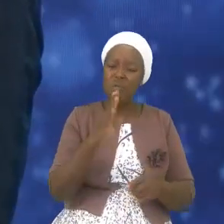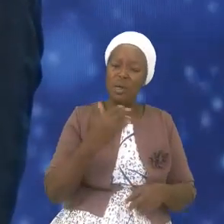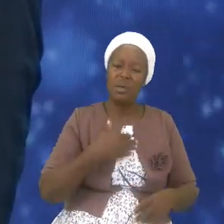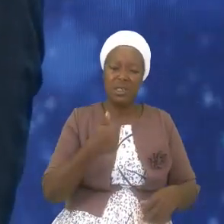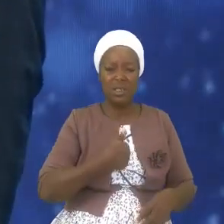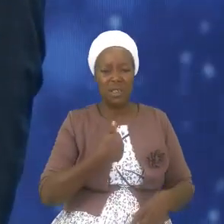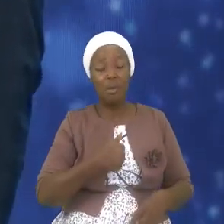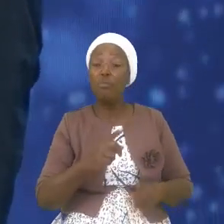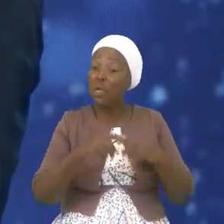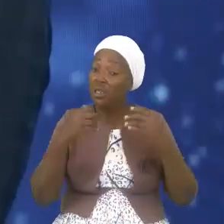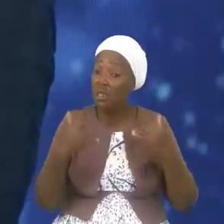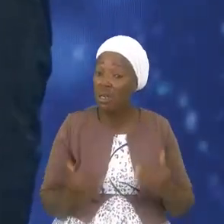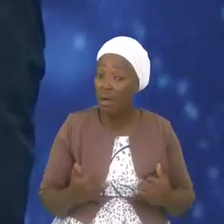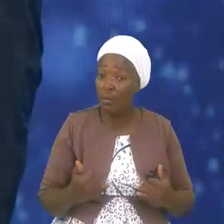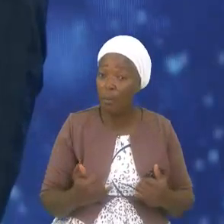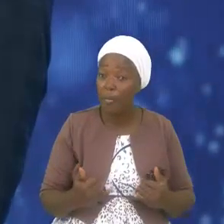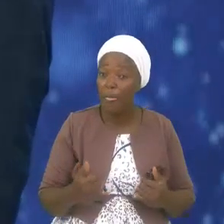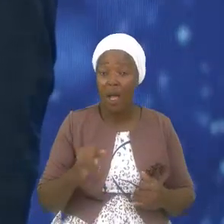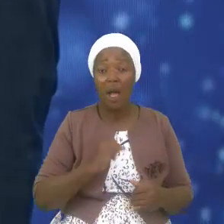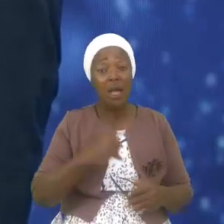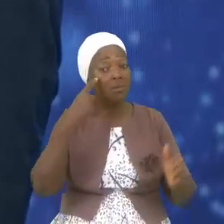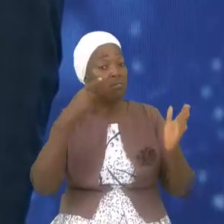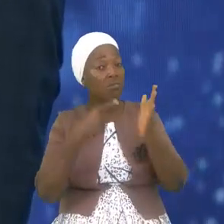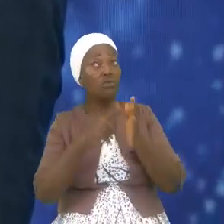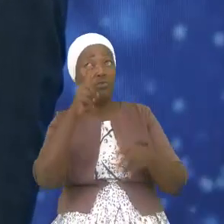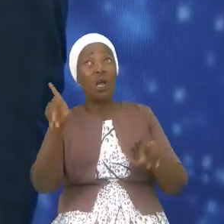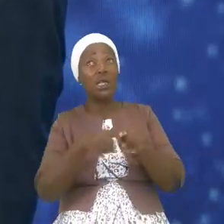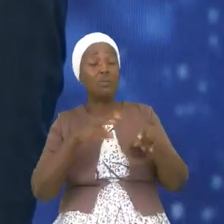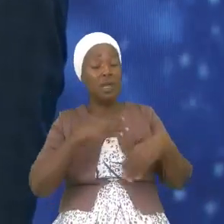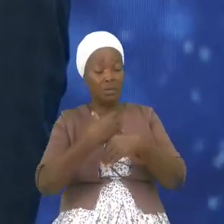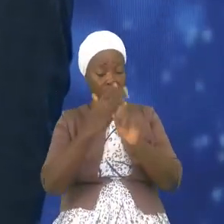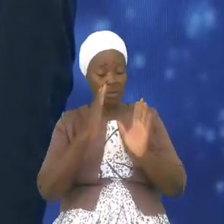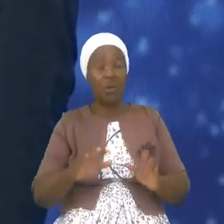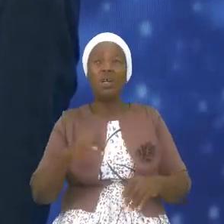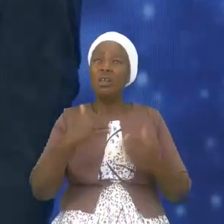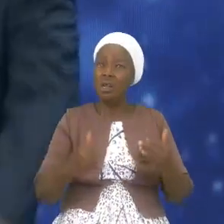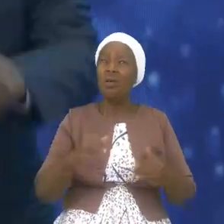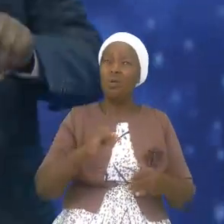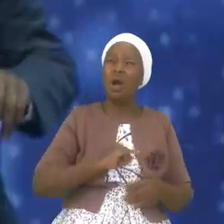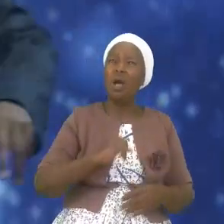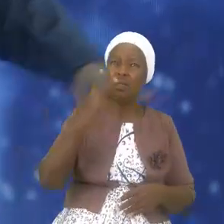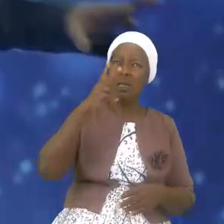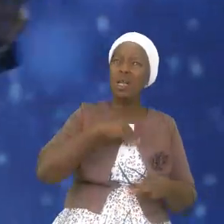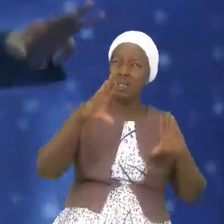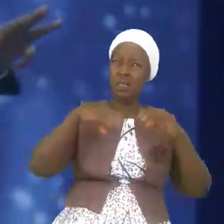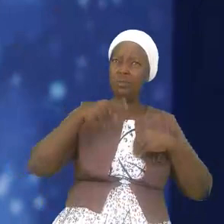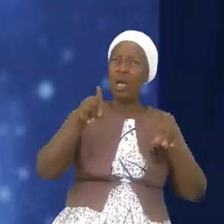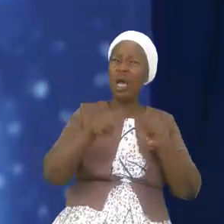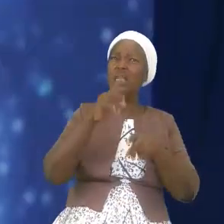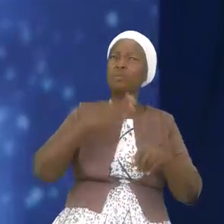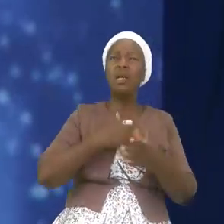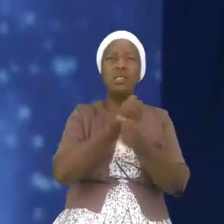my Creator. Now, I recognize Christ as my Savior, my Redeemer. I recognize